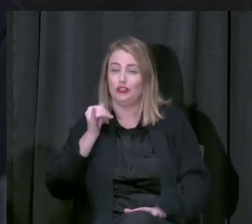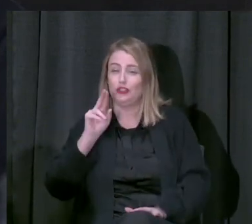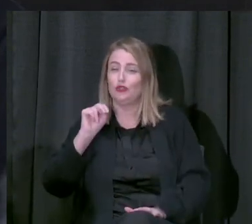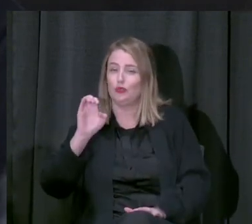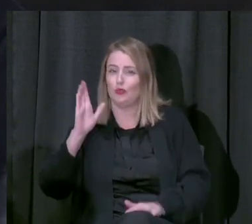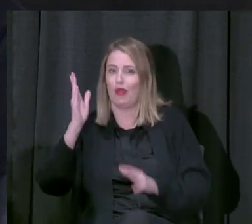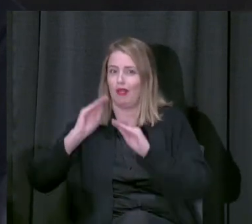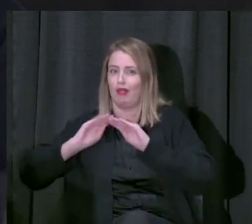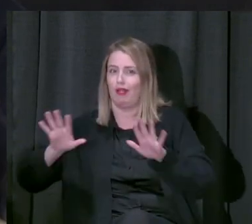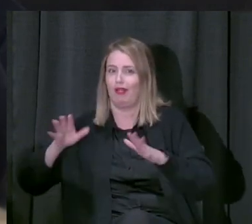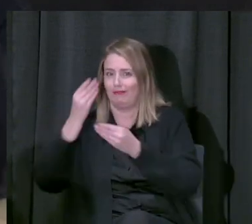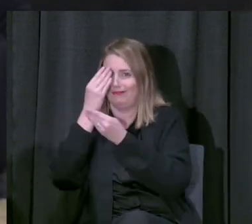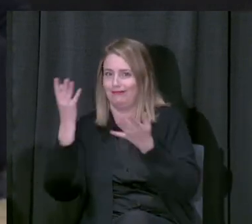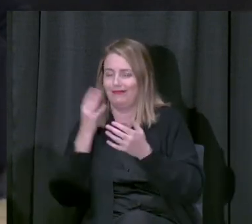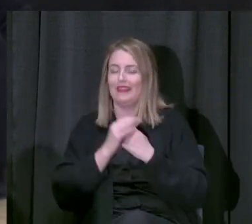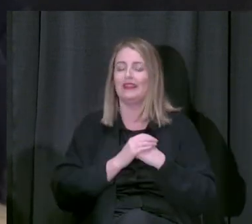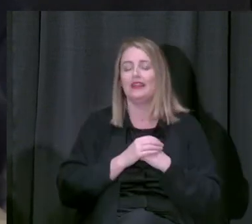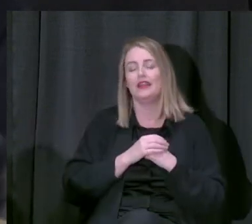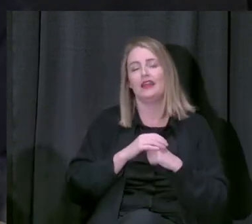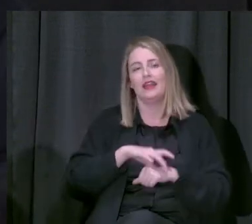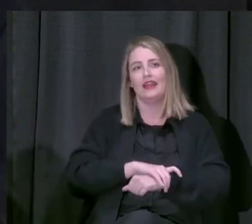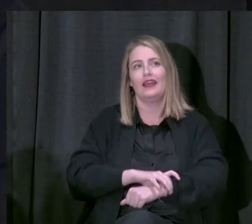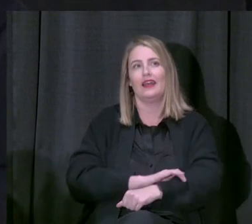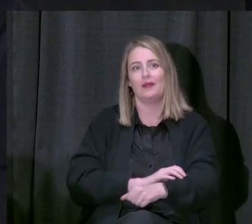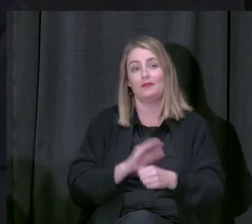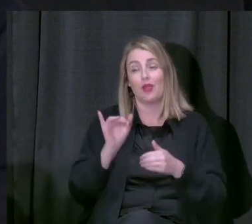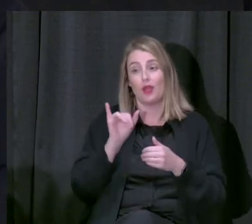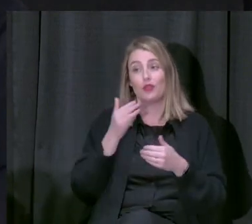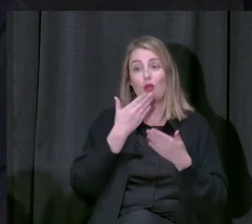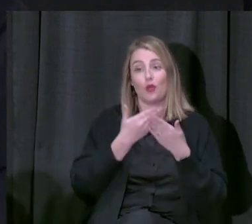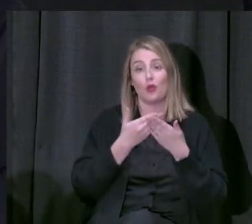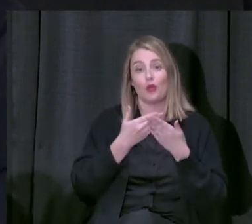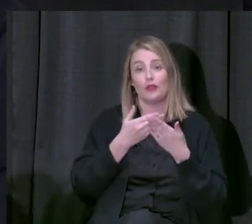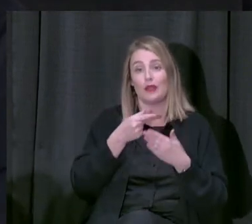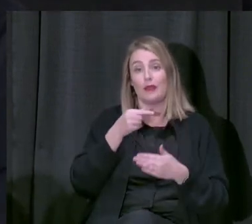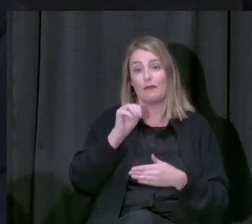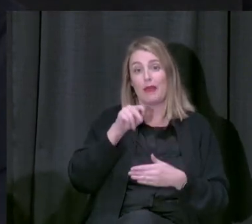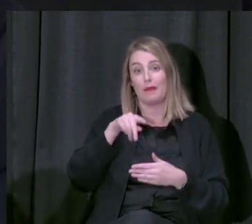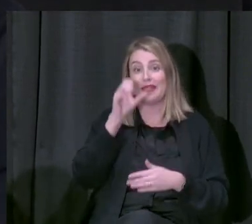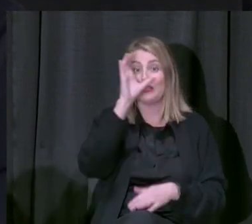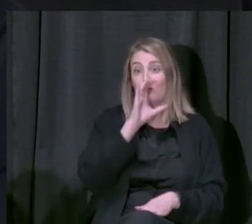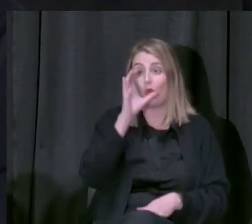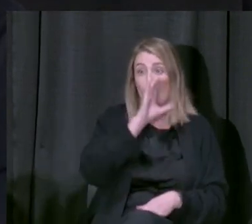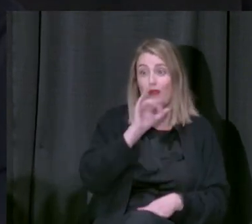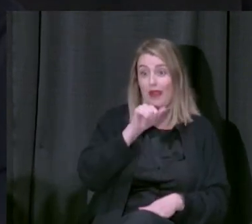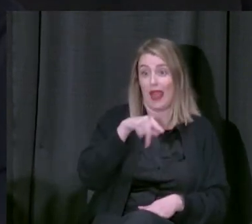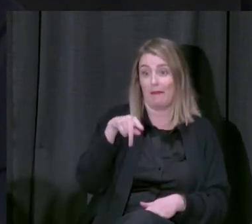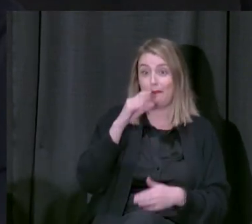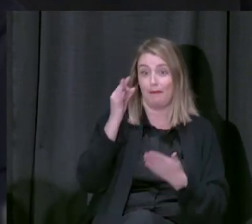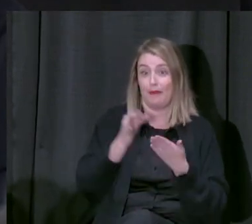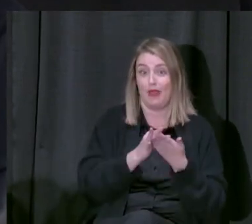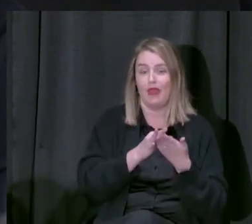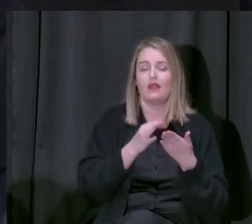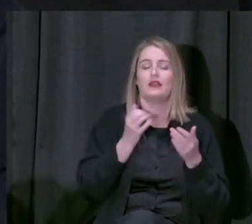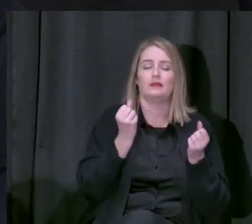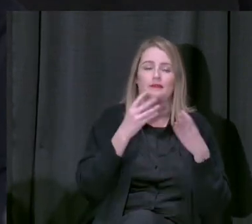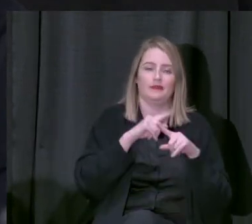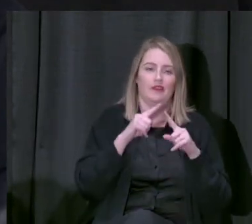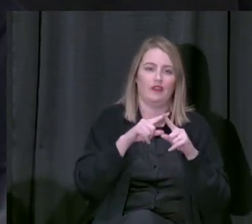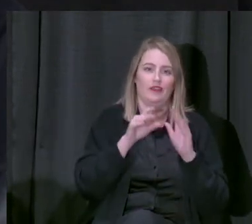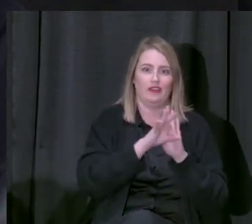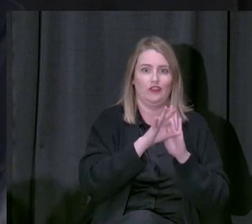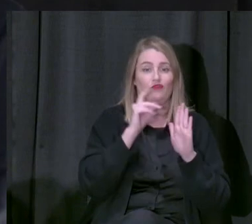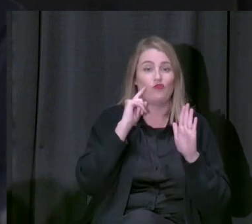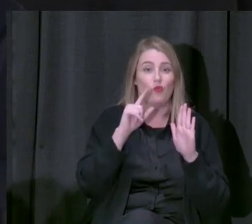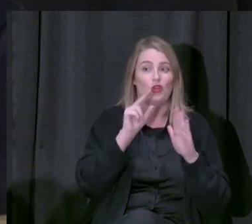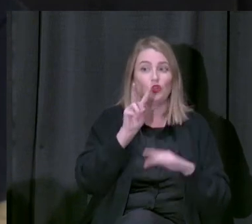will be out. And then also, the Good Maps Explore app is adding a ton of features for its